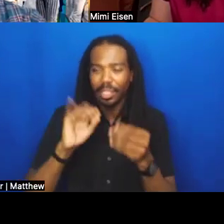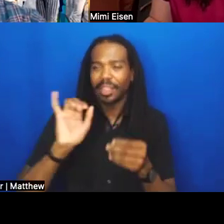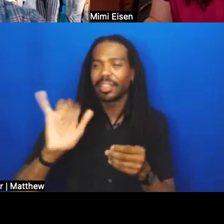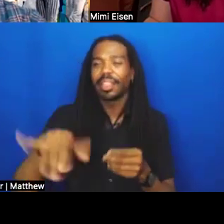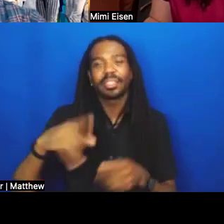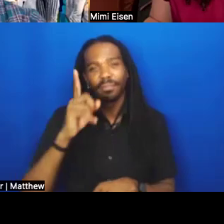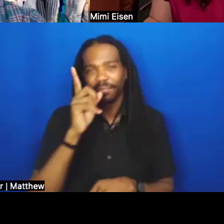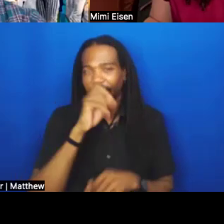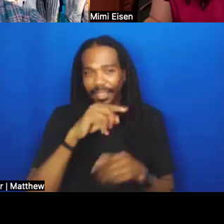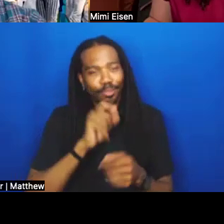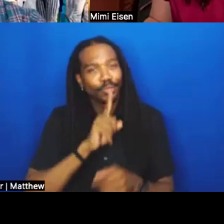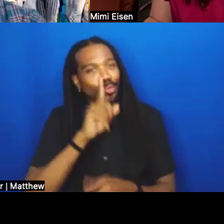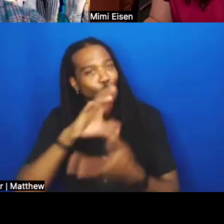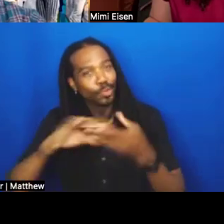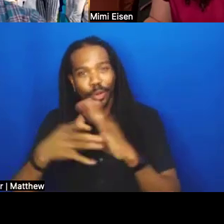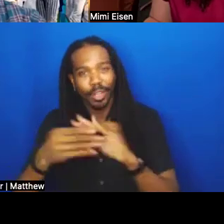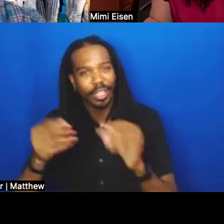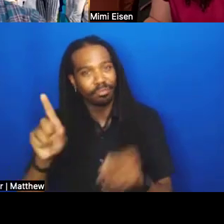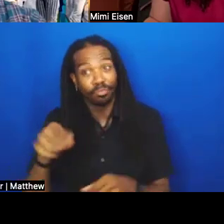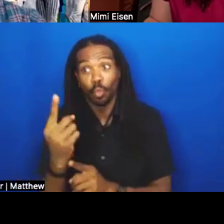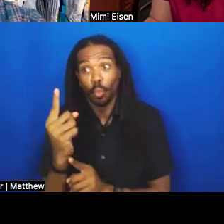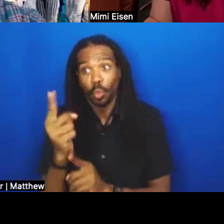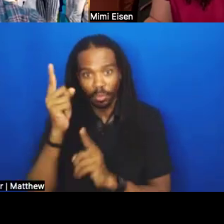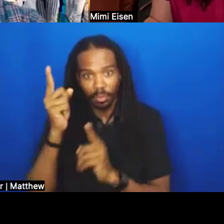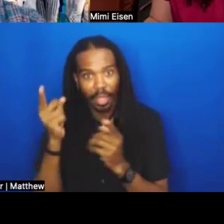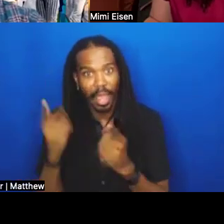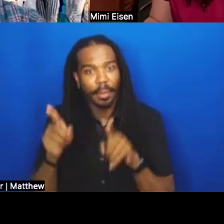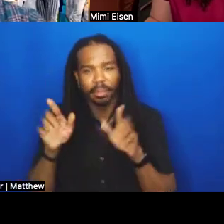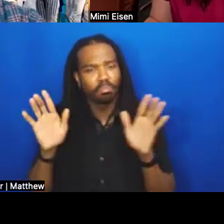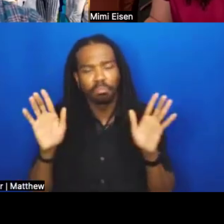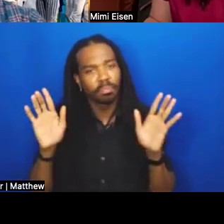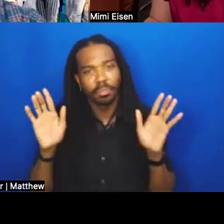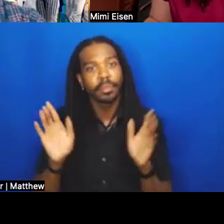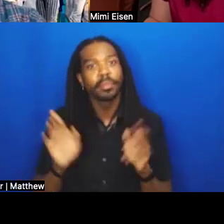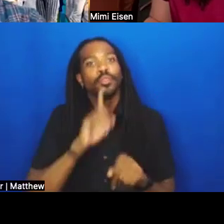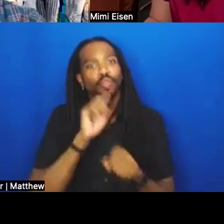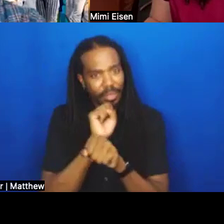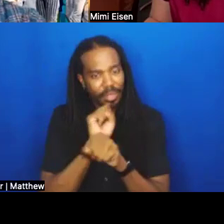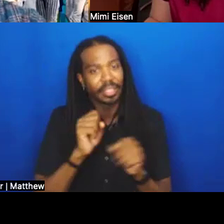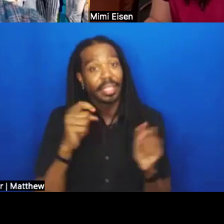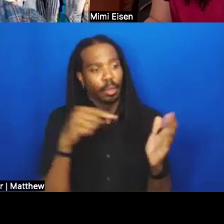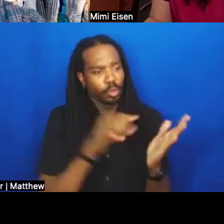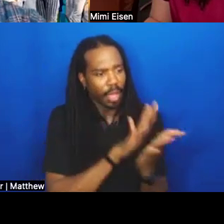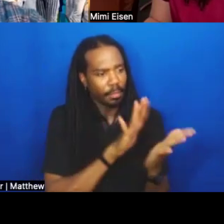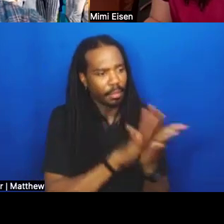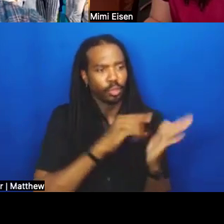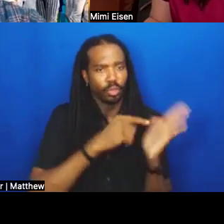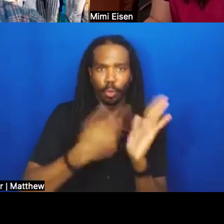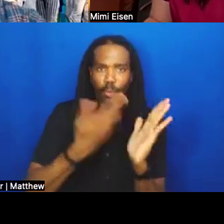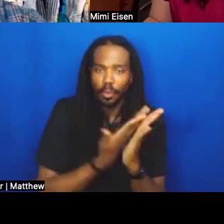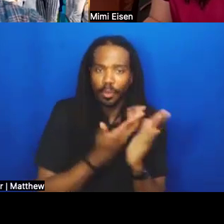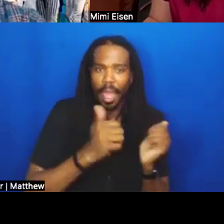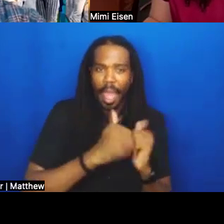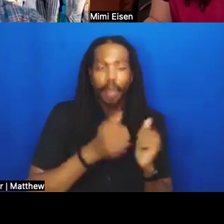rests on a really narrow conception of liberty, one that excludes how Indigenous people, Black people, working